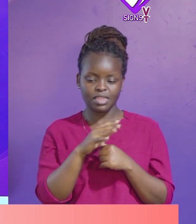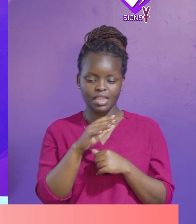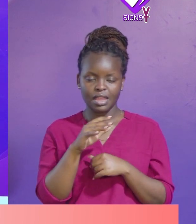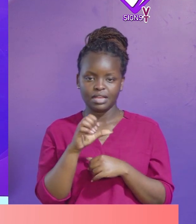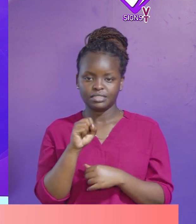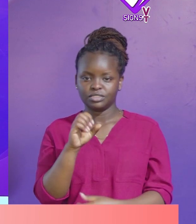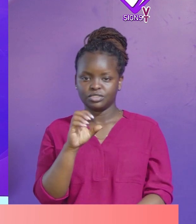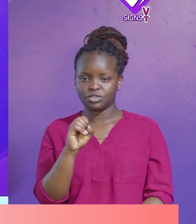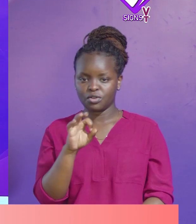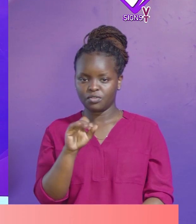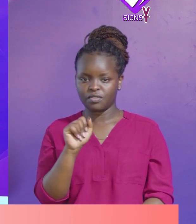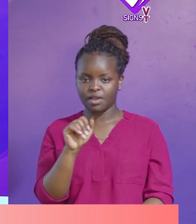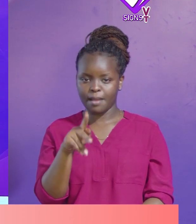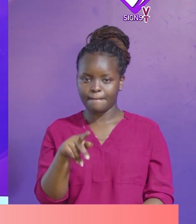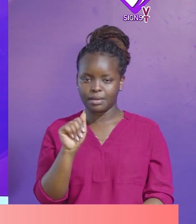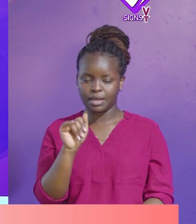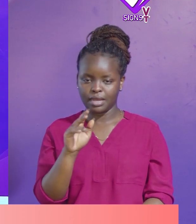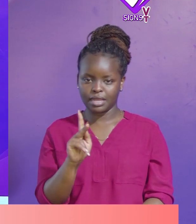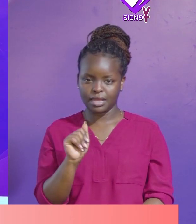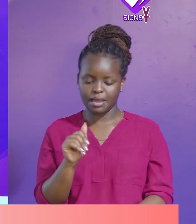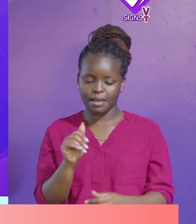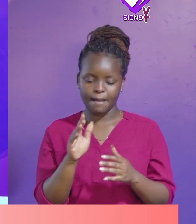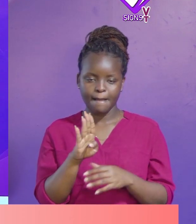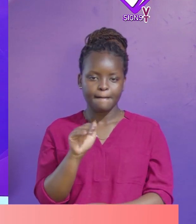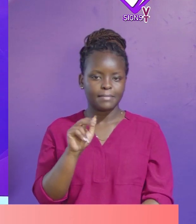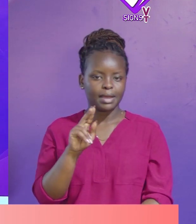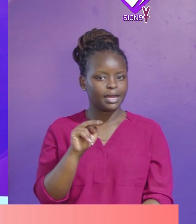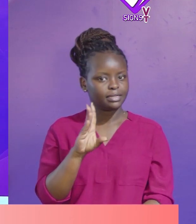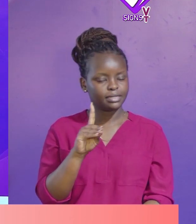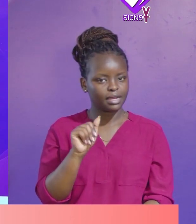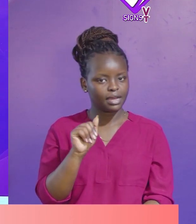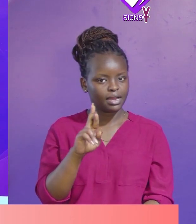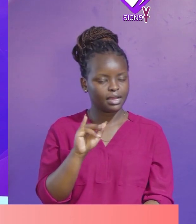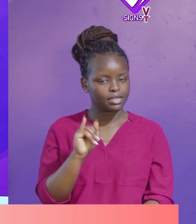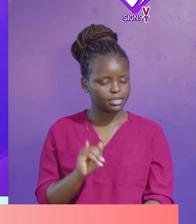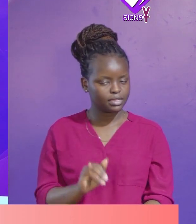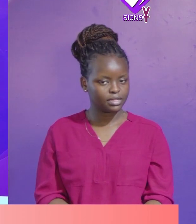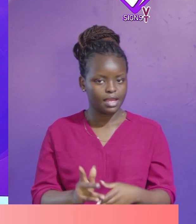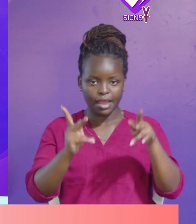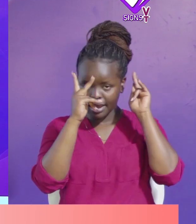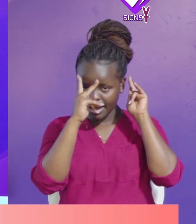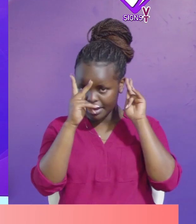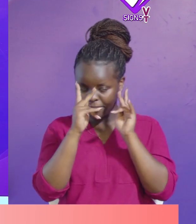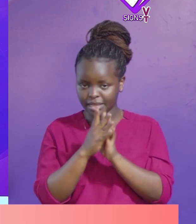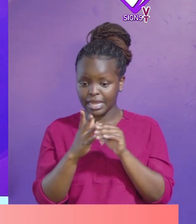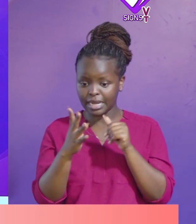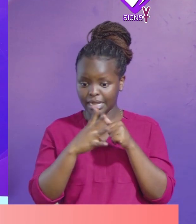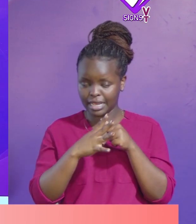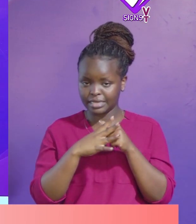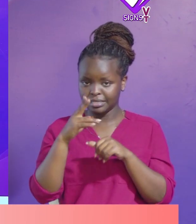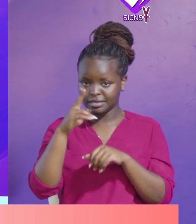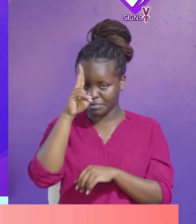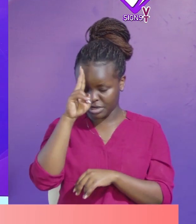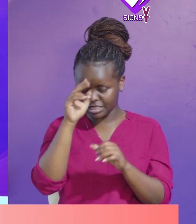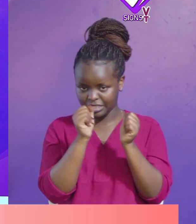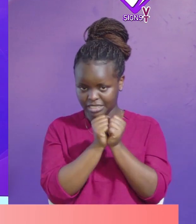Sofapaka 6th. Bandari 7. Then Kariobangi Sharks 8. Kakamega Homeboys 9 and Kenya Police are 10. Kenya